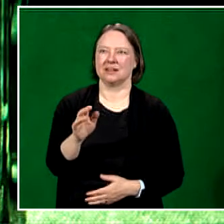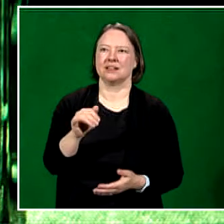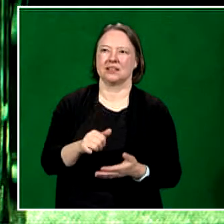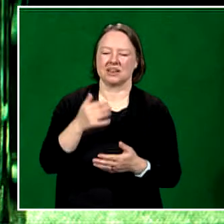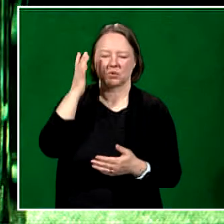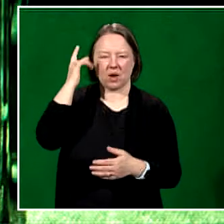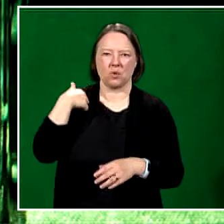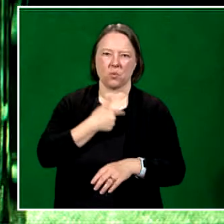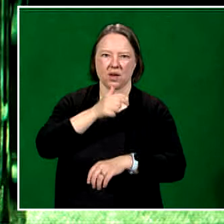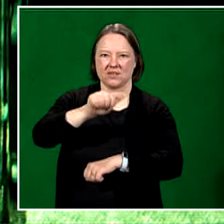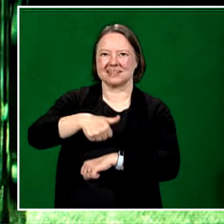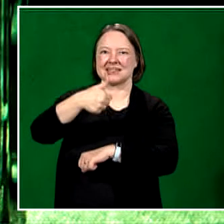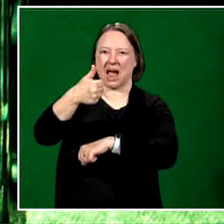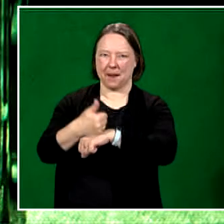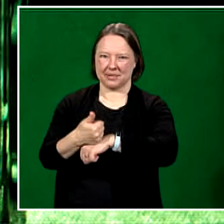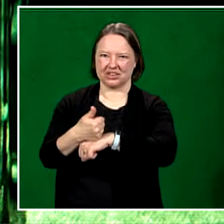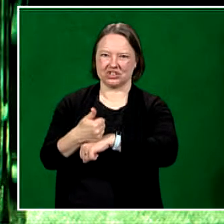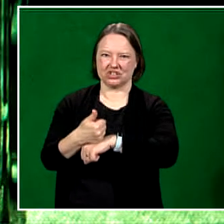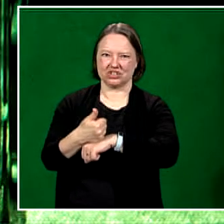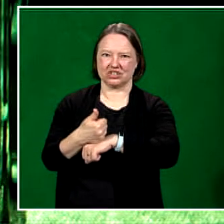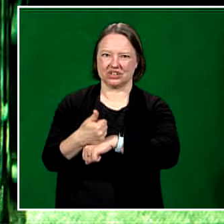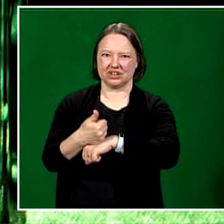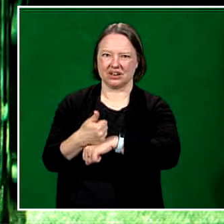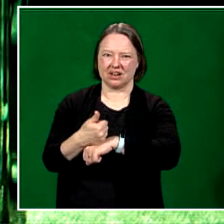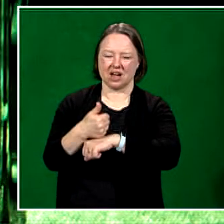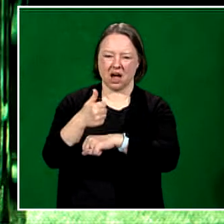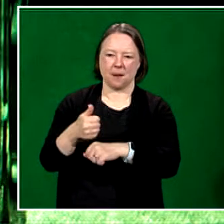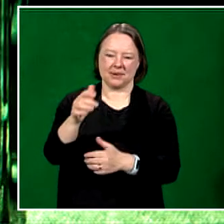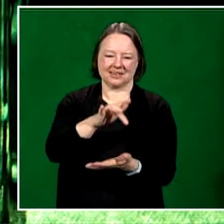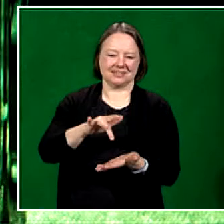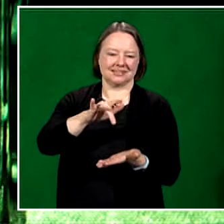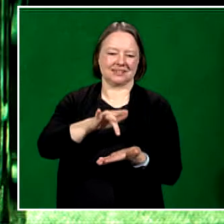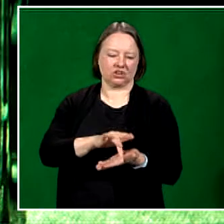established a training center at our